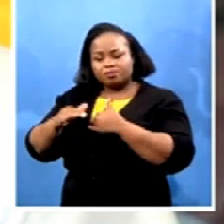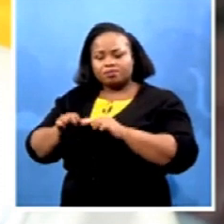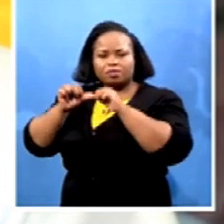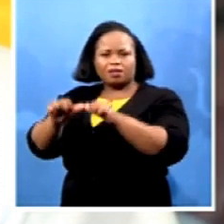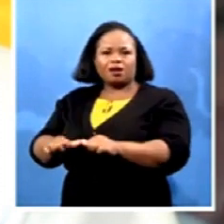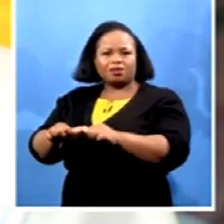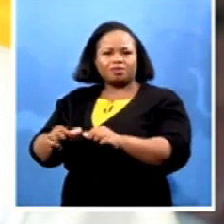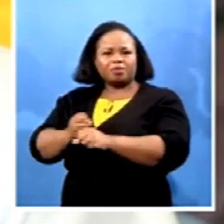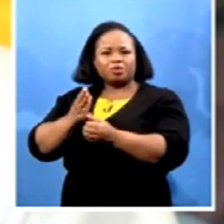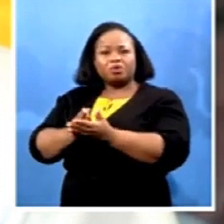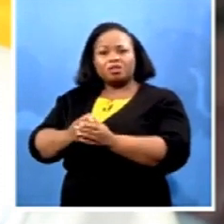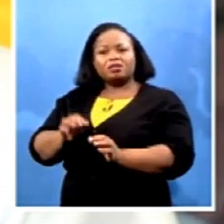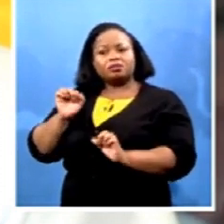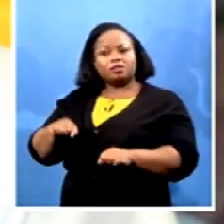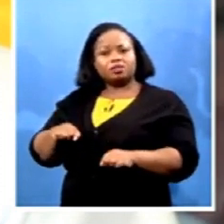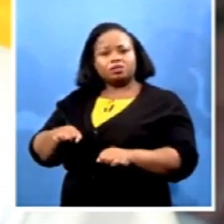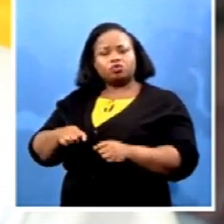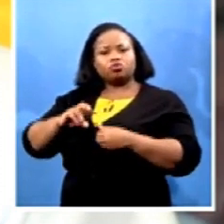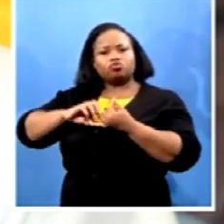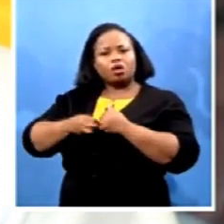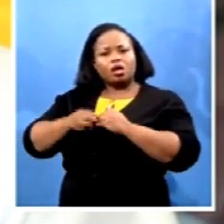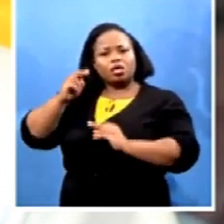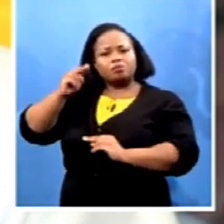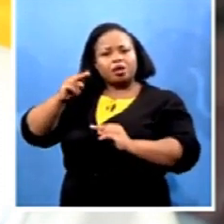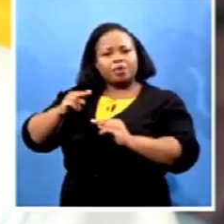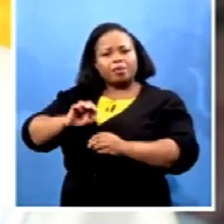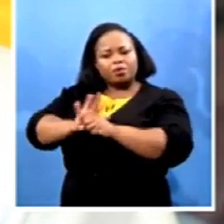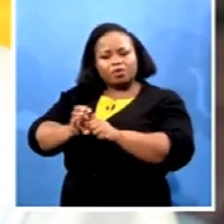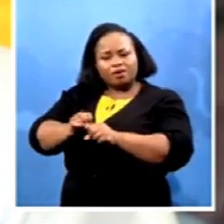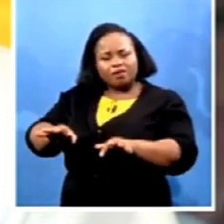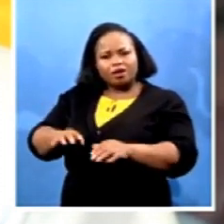the coronavirus and we normalize the situation and we flatten the curve.